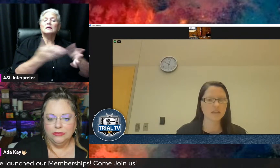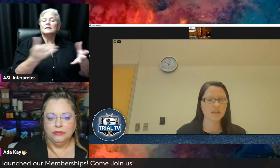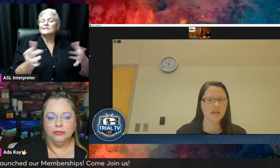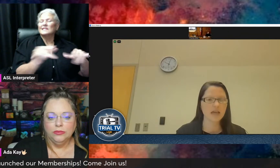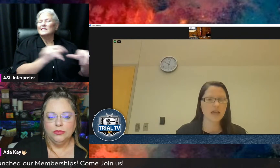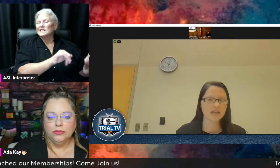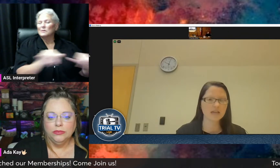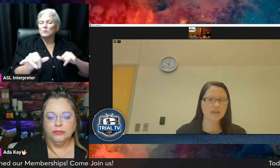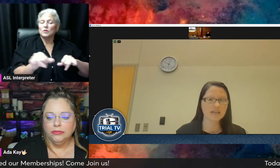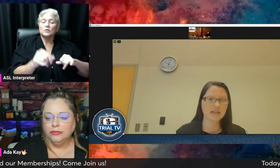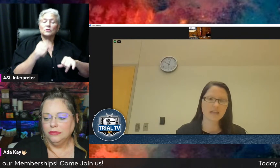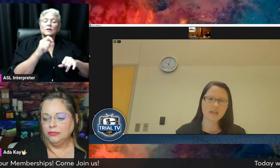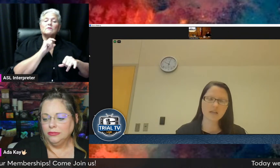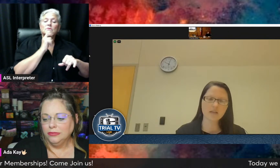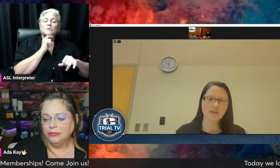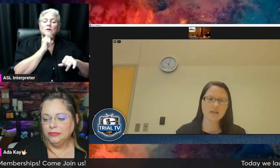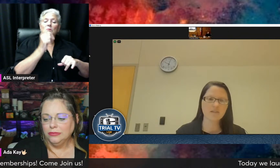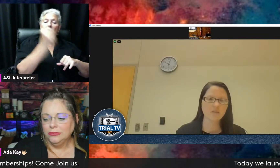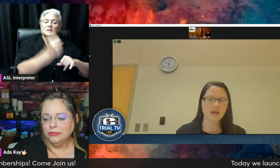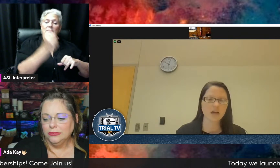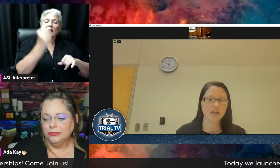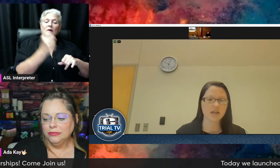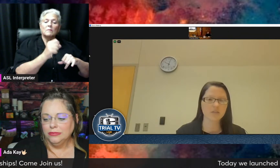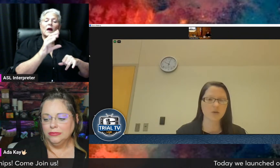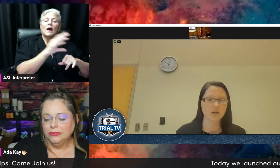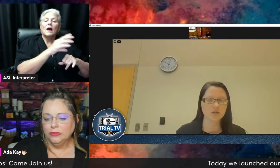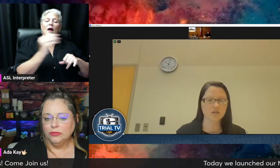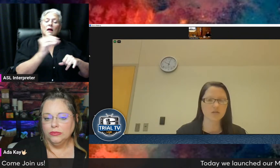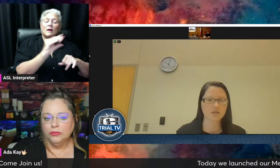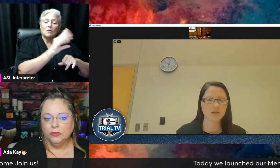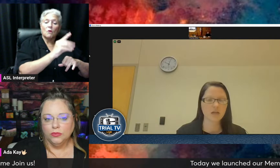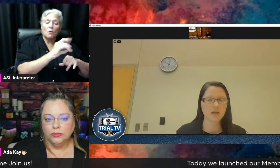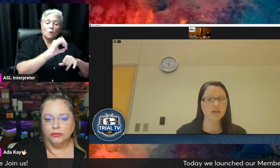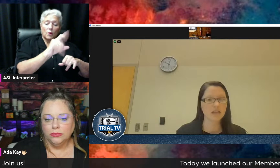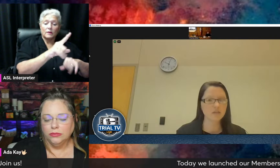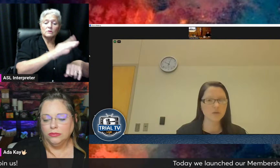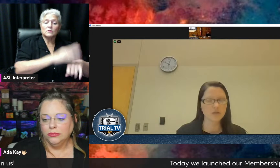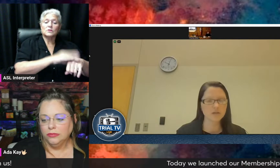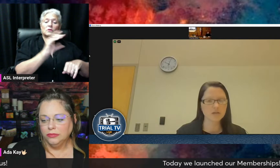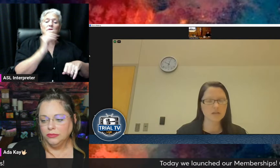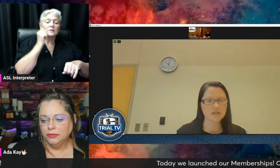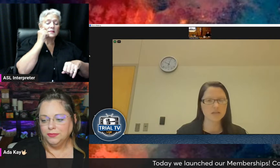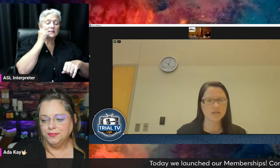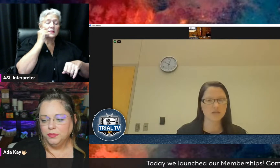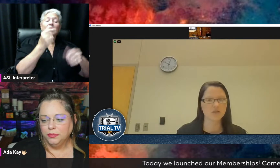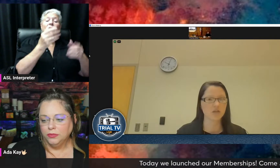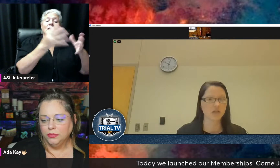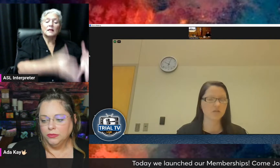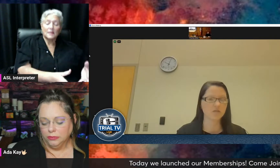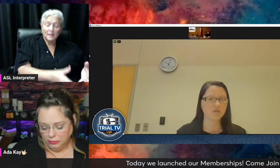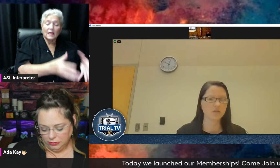that skin act as like an ink, leaving behind an impression. A latent print is considered a chance